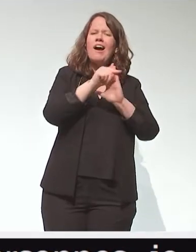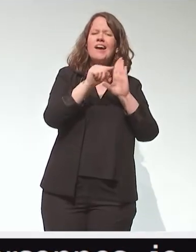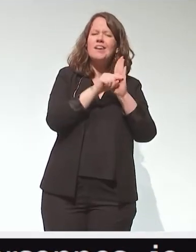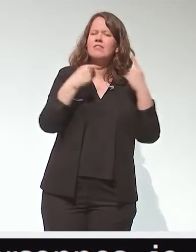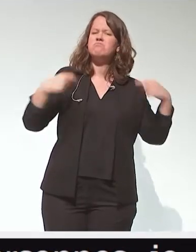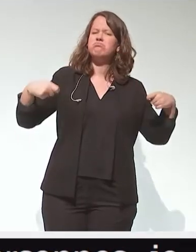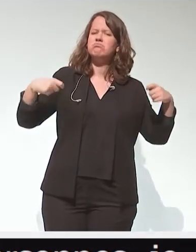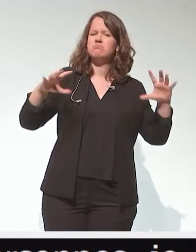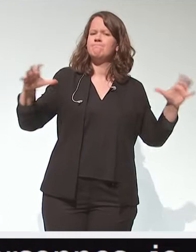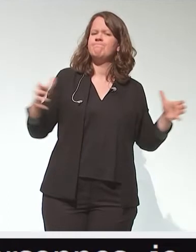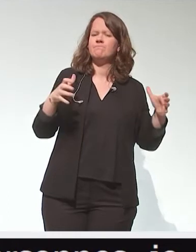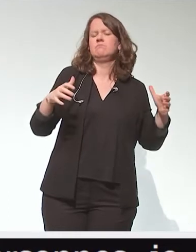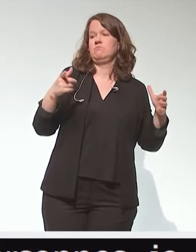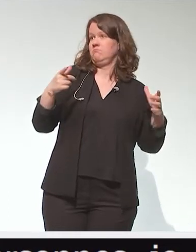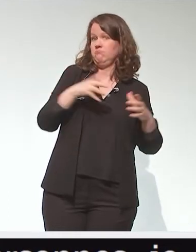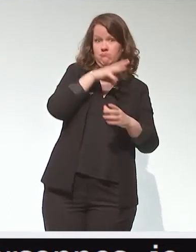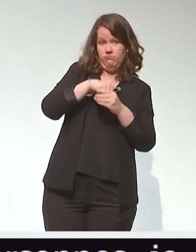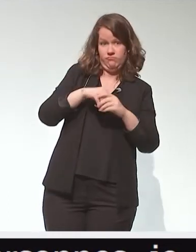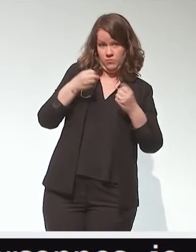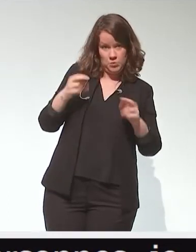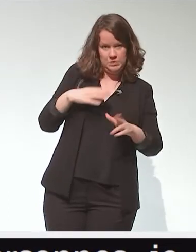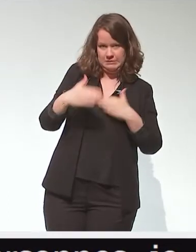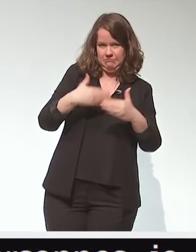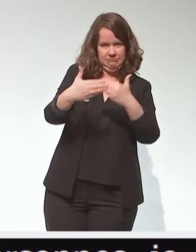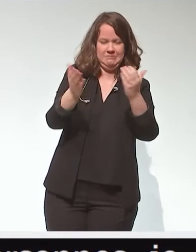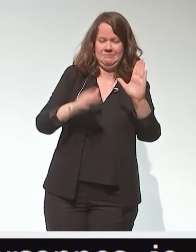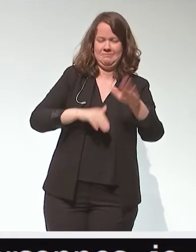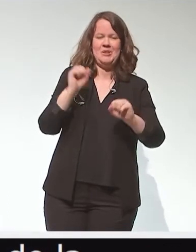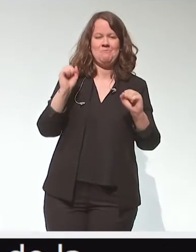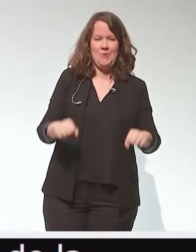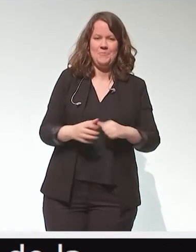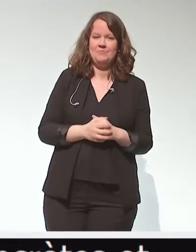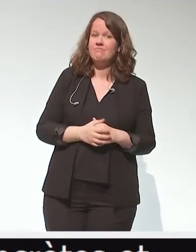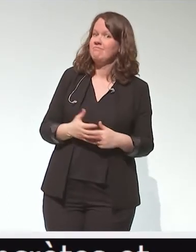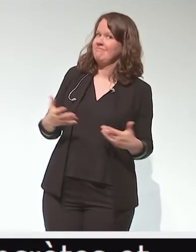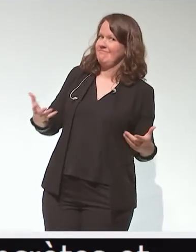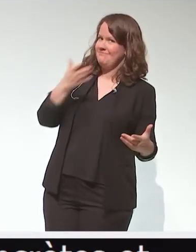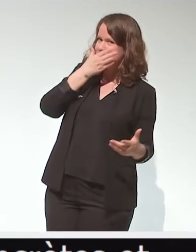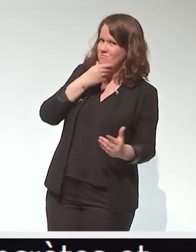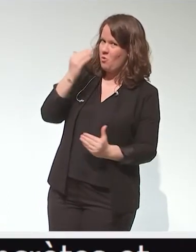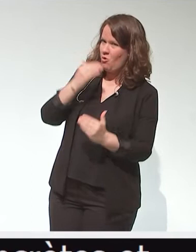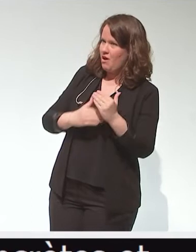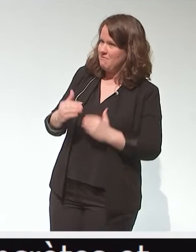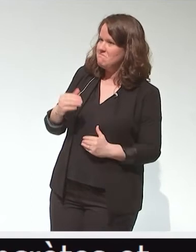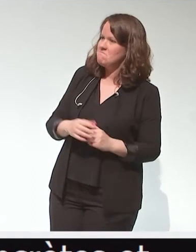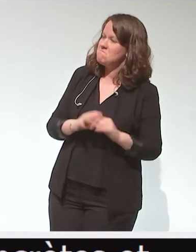And also the employment package. So we have very hands-on and innovative solutions. What a beautiful program